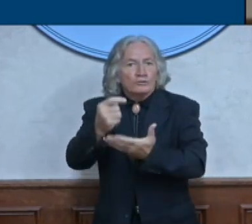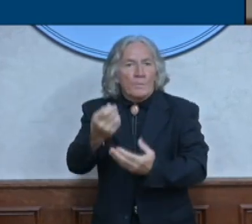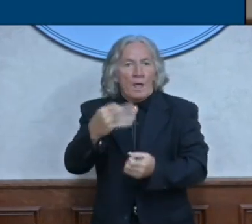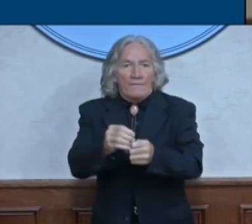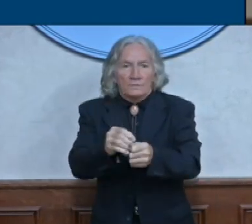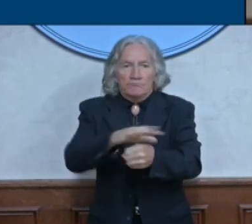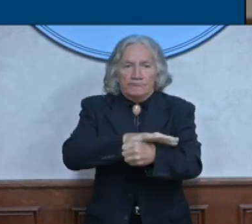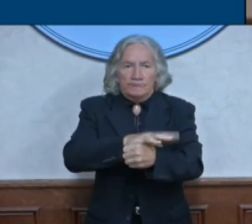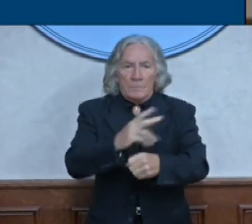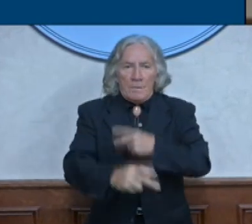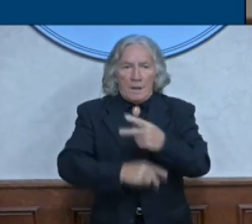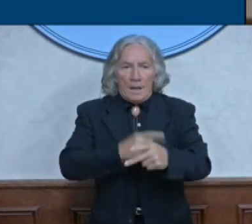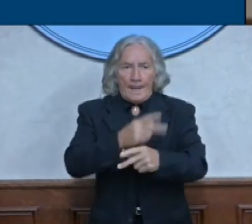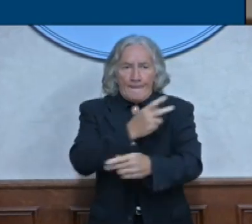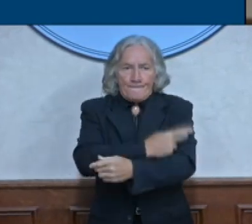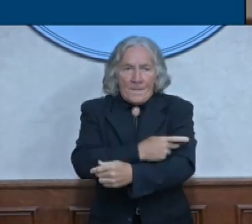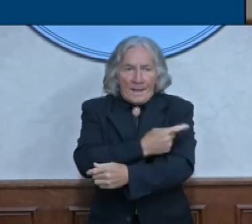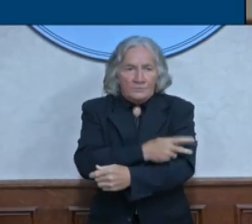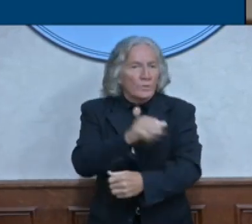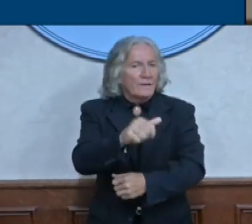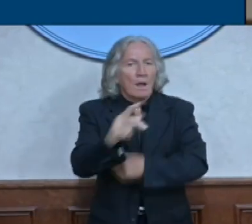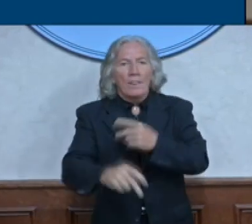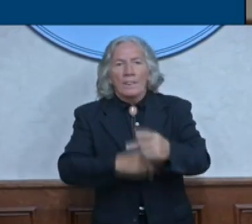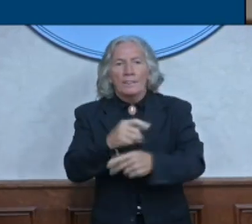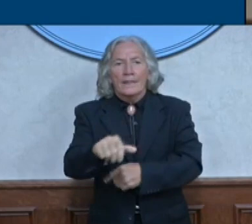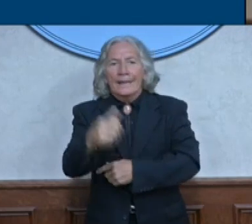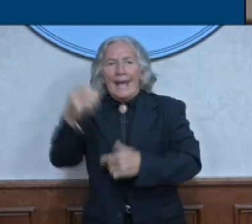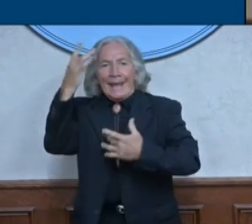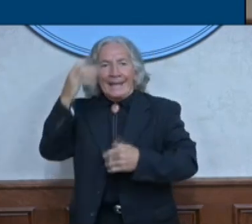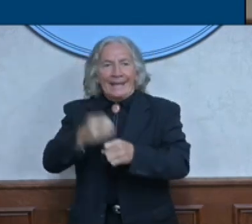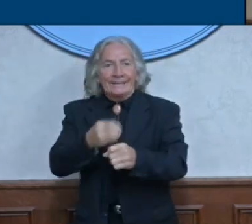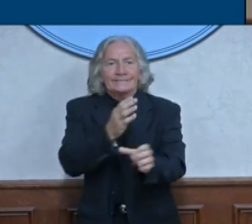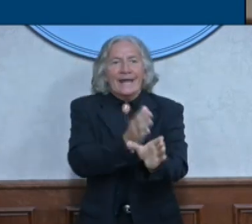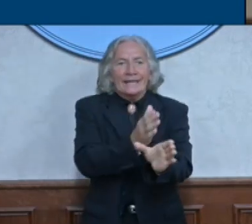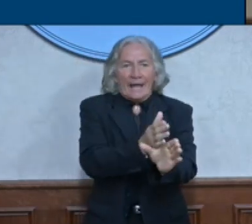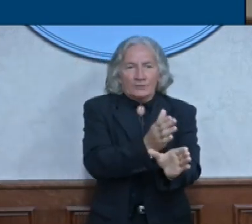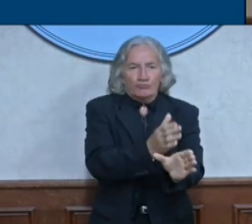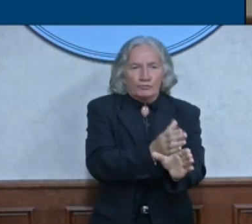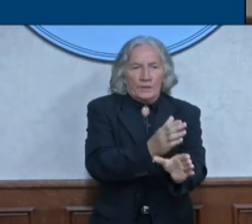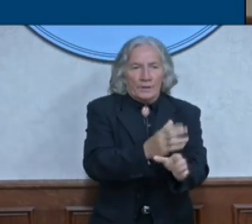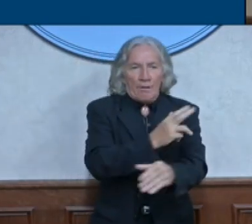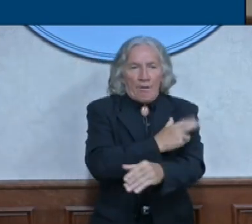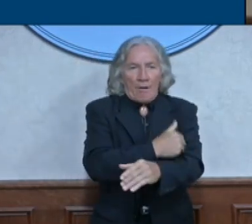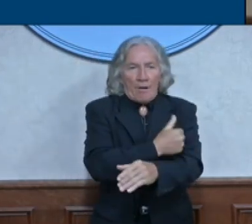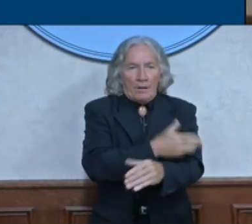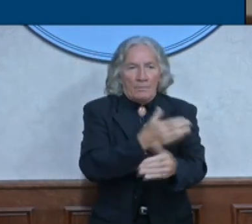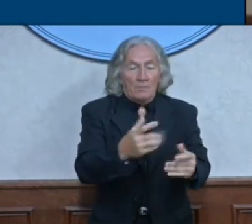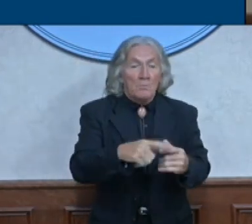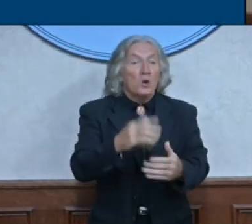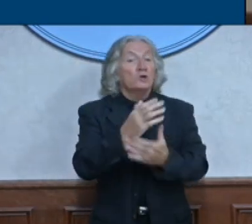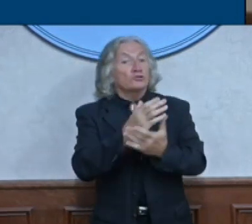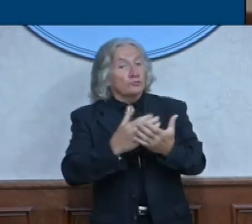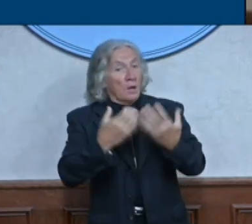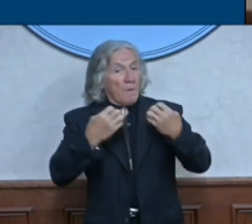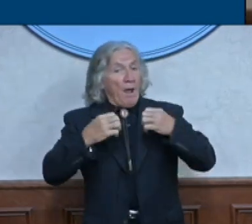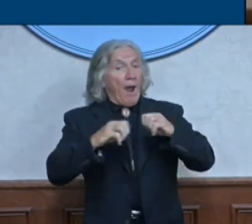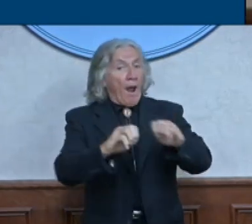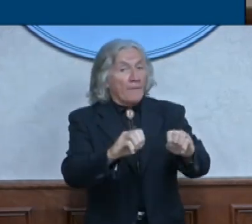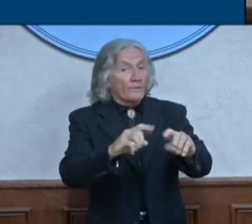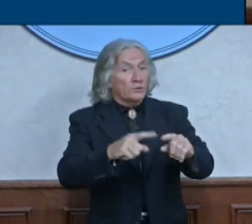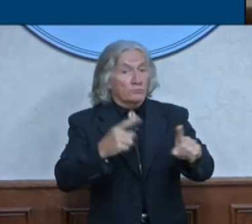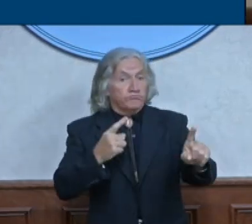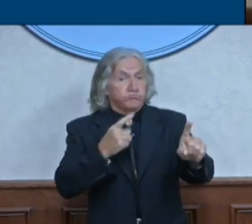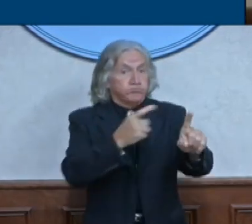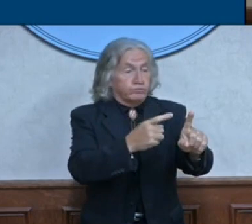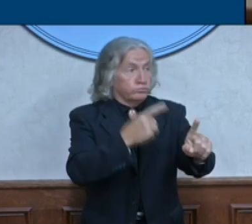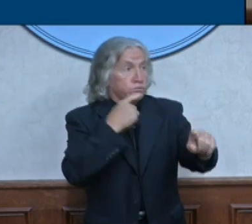treatment of a COVID-type patient or any other physical illness into a psychiatric bed. Although there was some effort in Tyler to